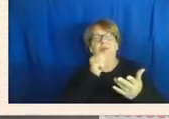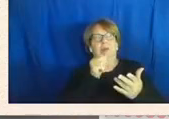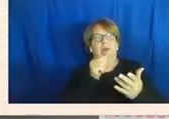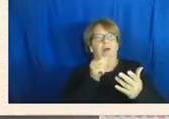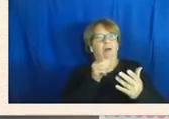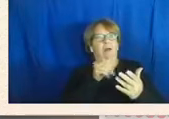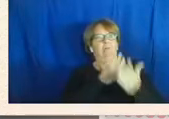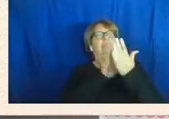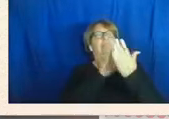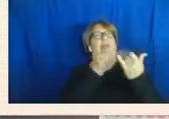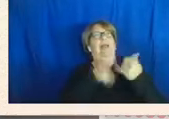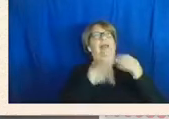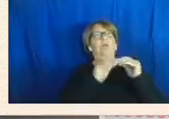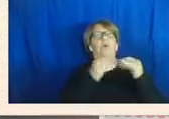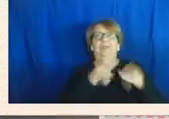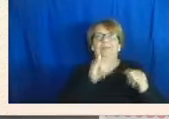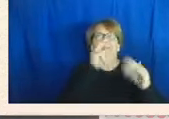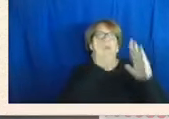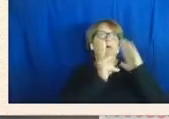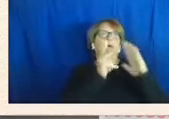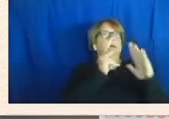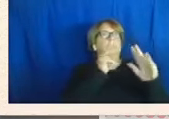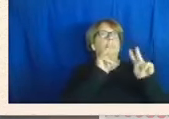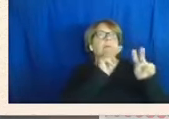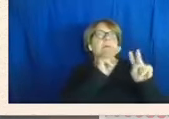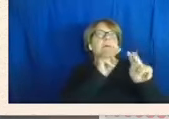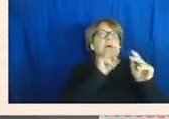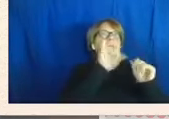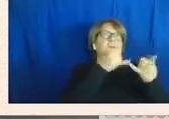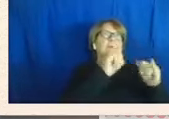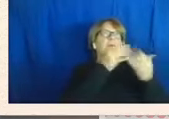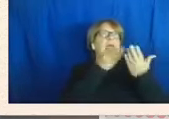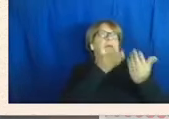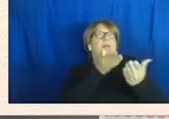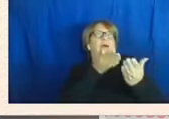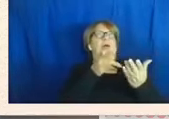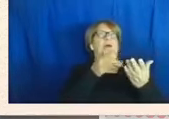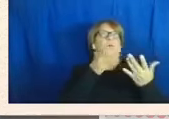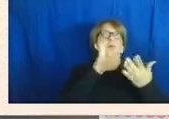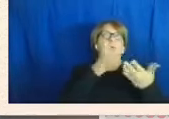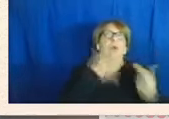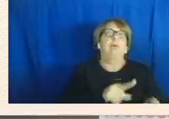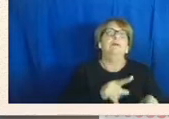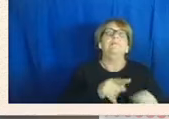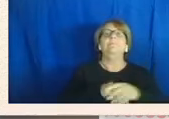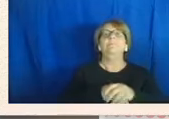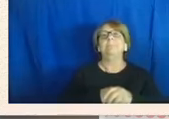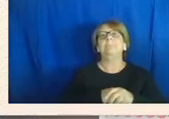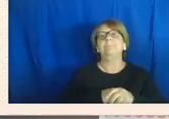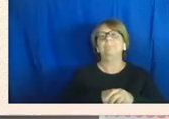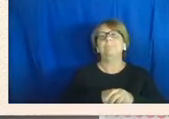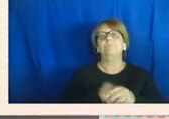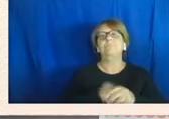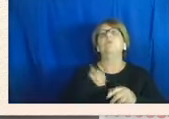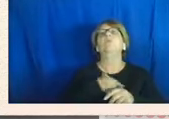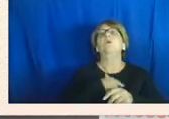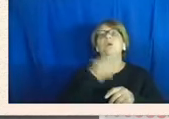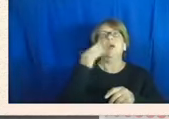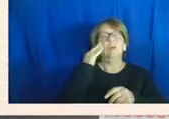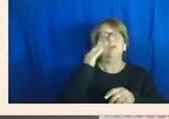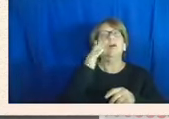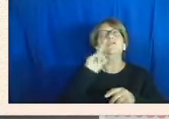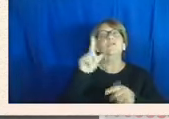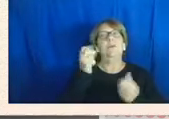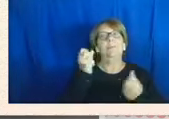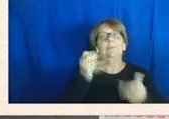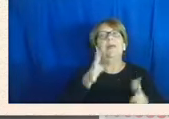anticipating it as though it is present or it is going to happen. We know that for many kids, they will